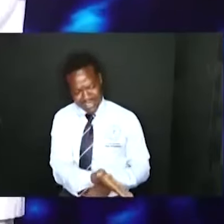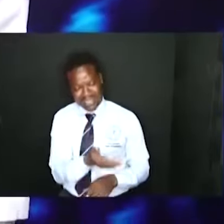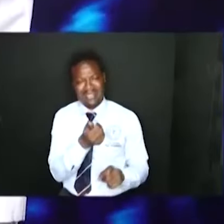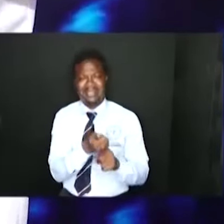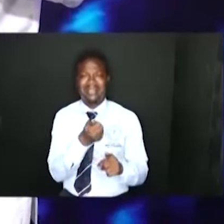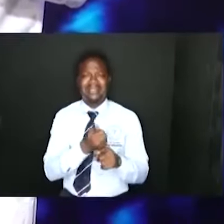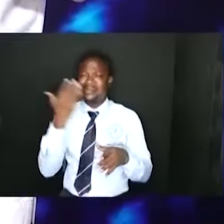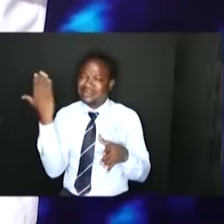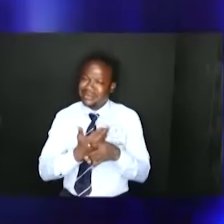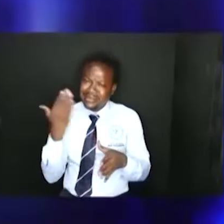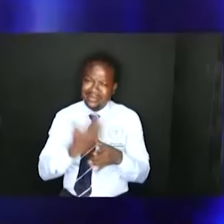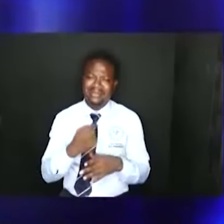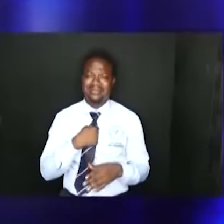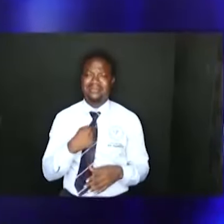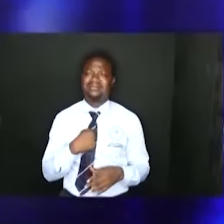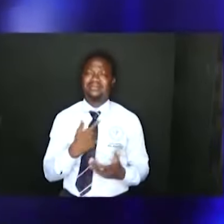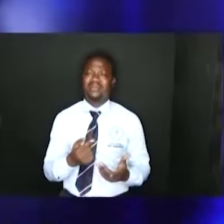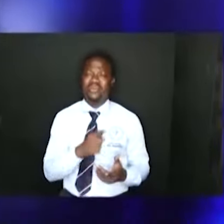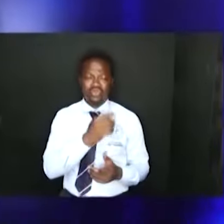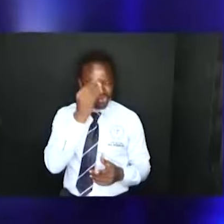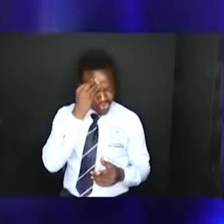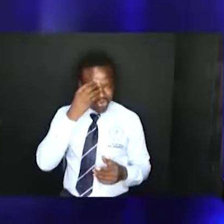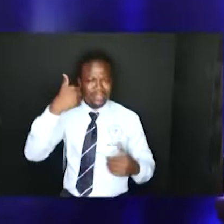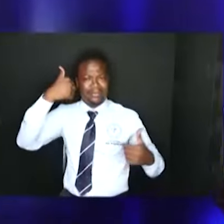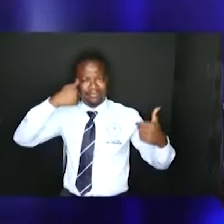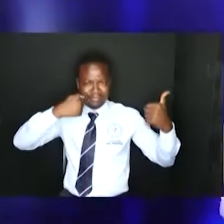my life. You know all the insults.